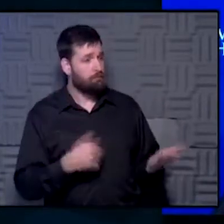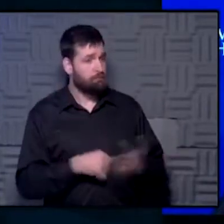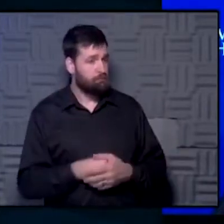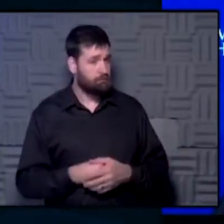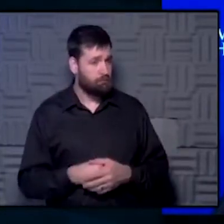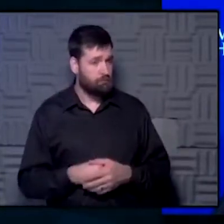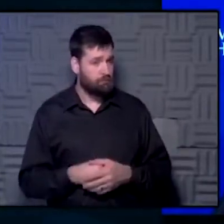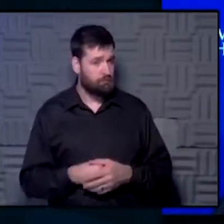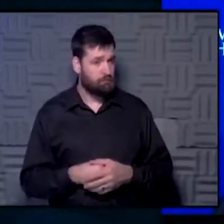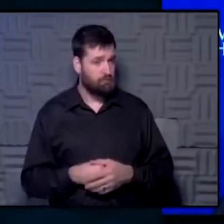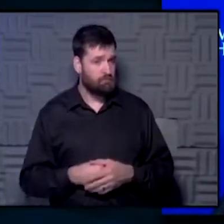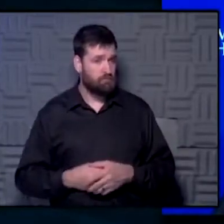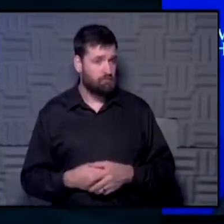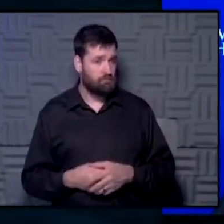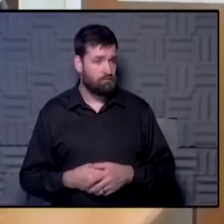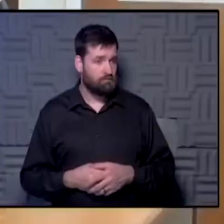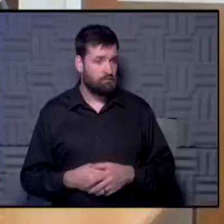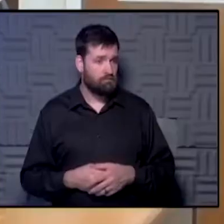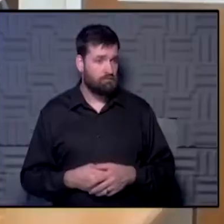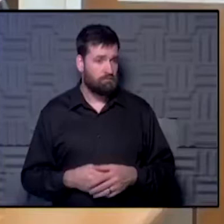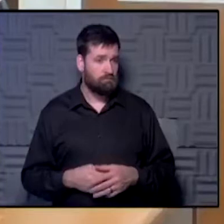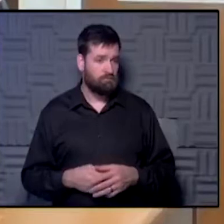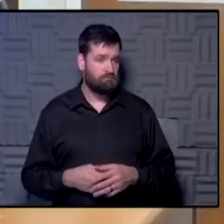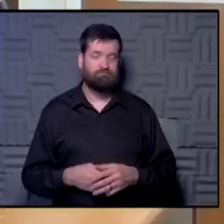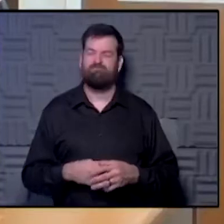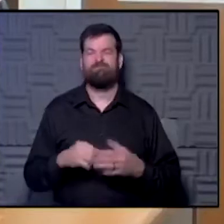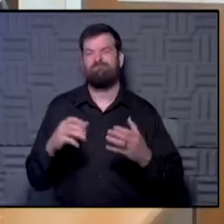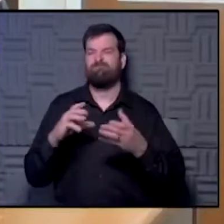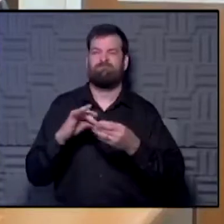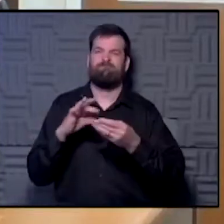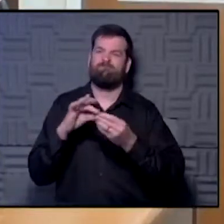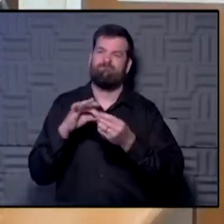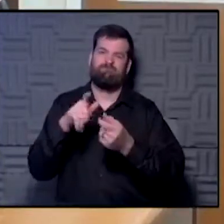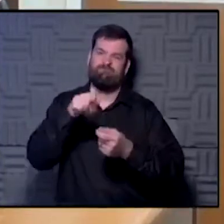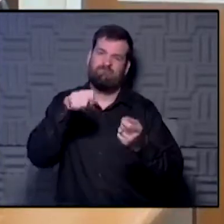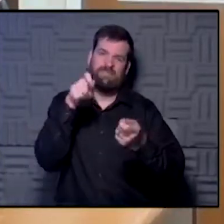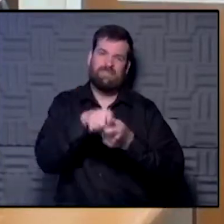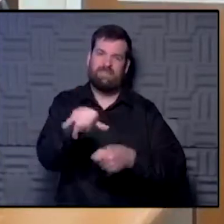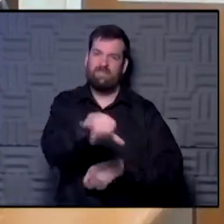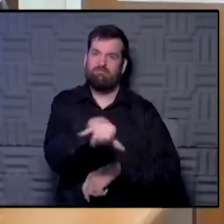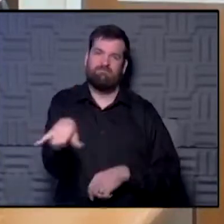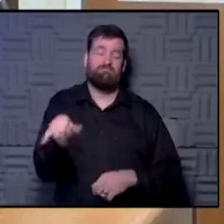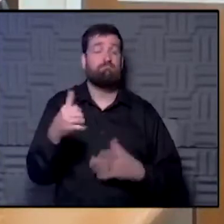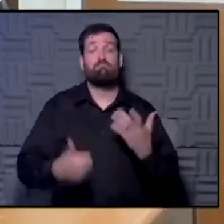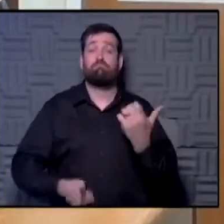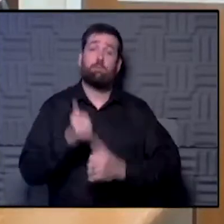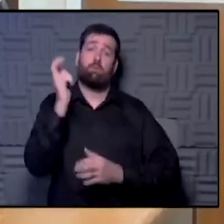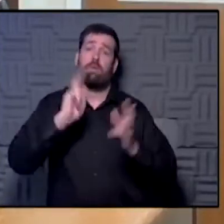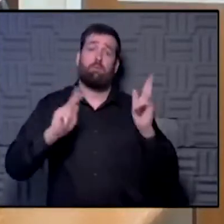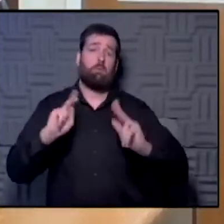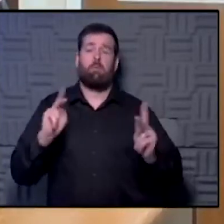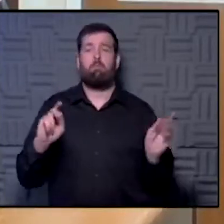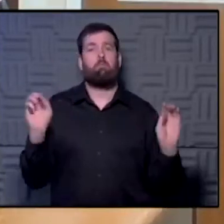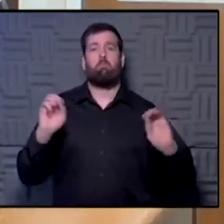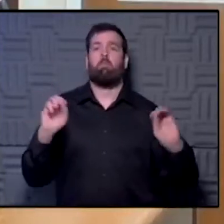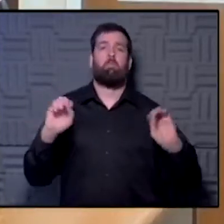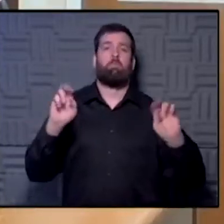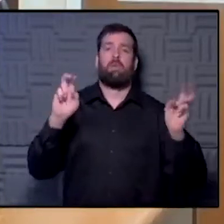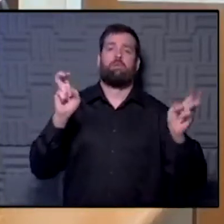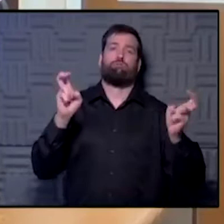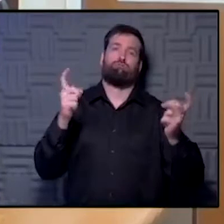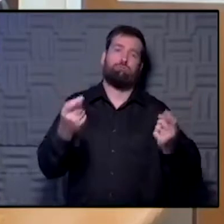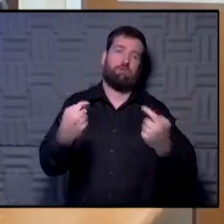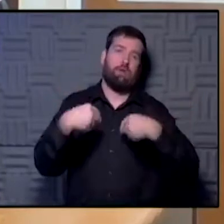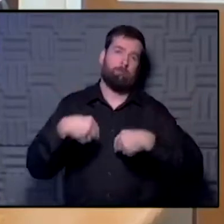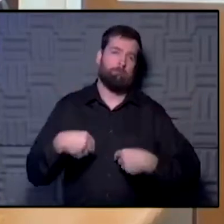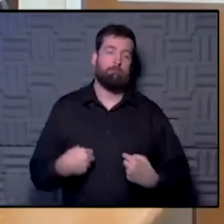Mask I think I could say the very same. The majority of people, we don't have an issue when they come in.